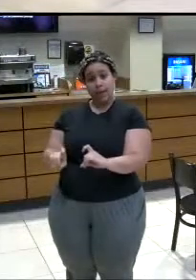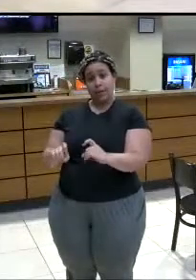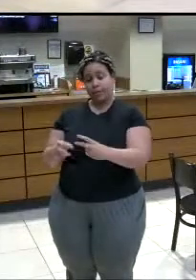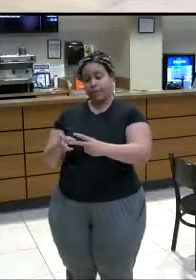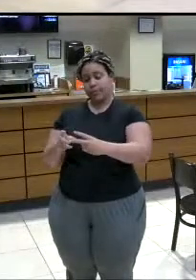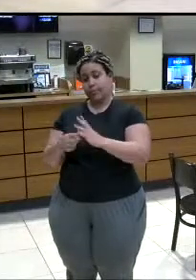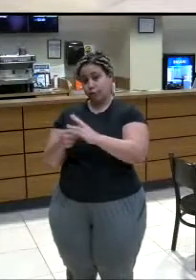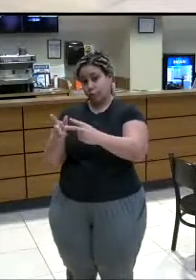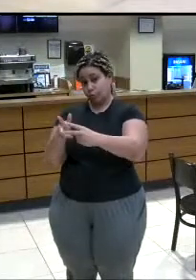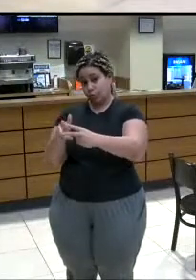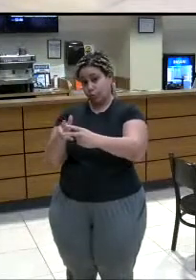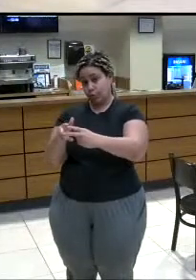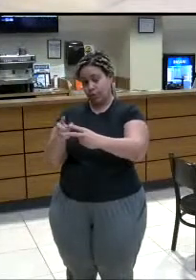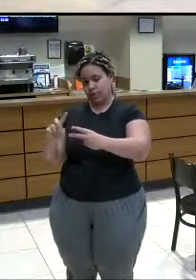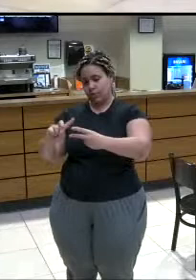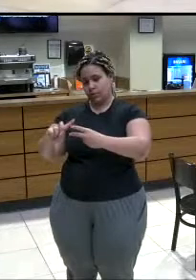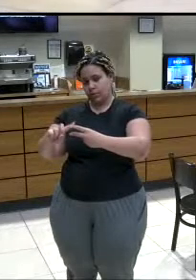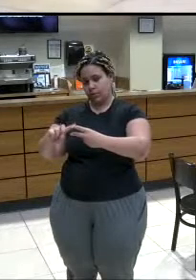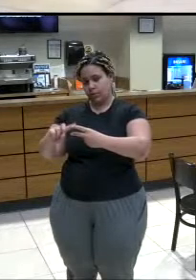this first